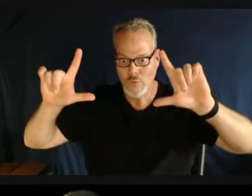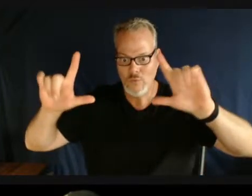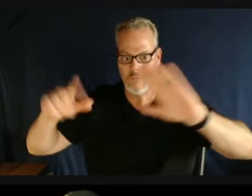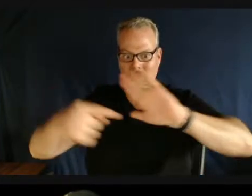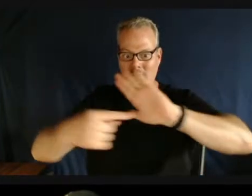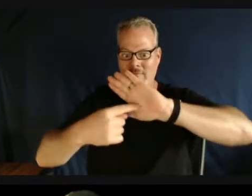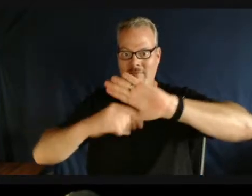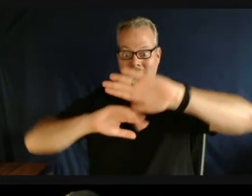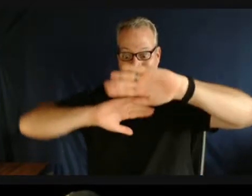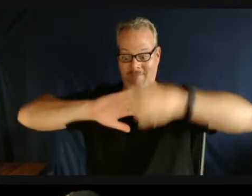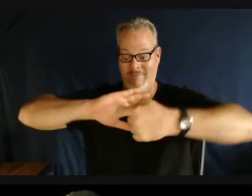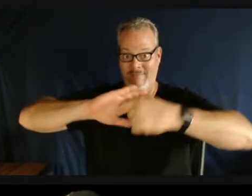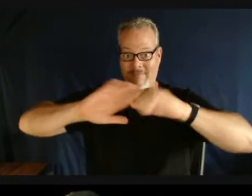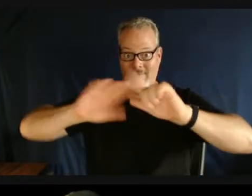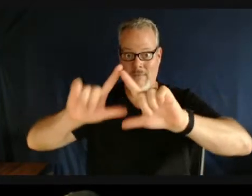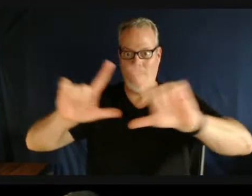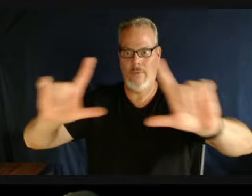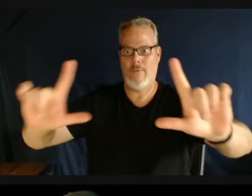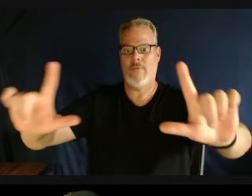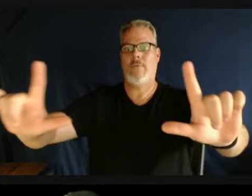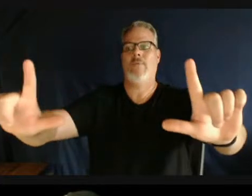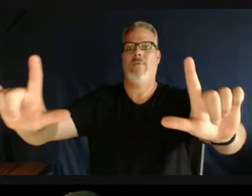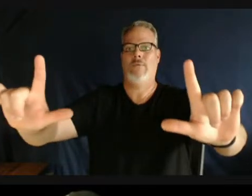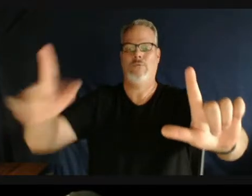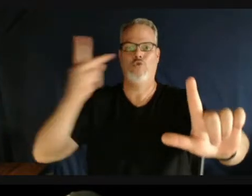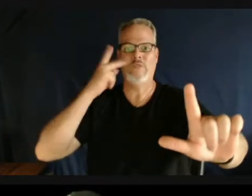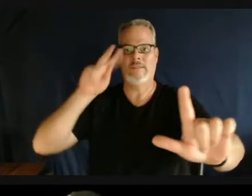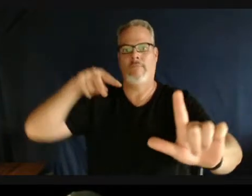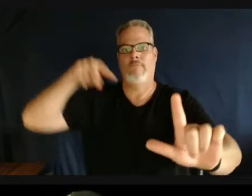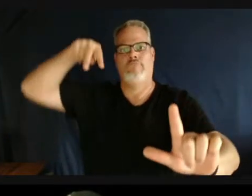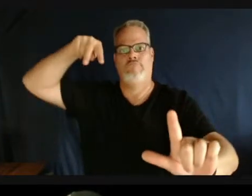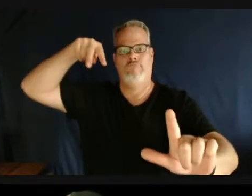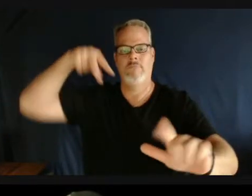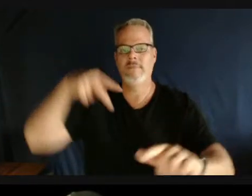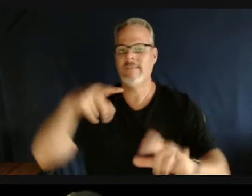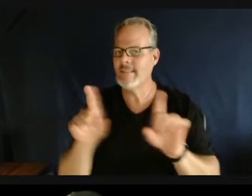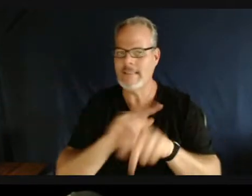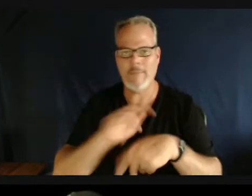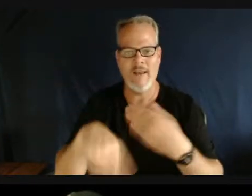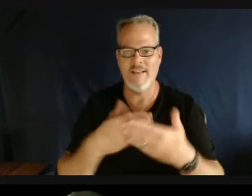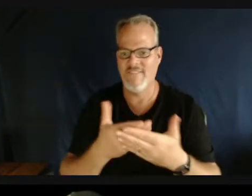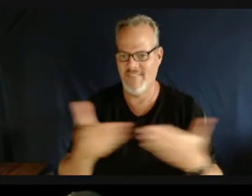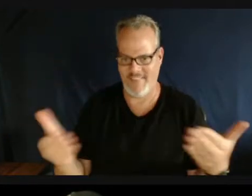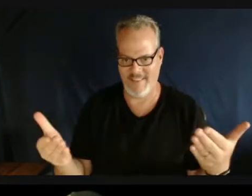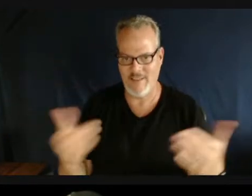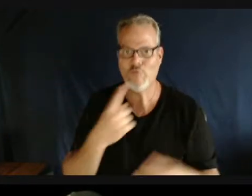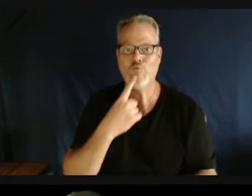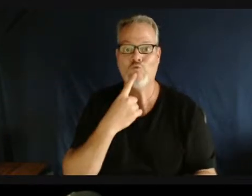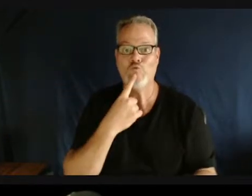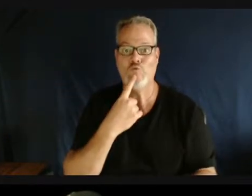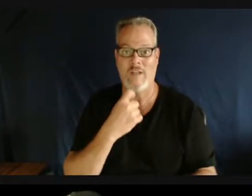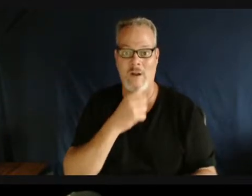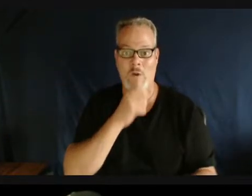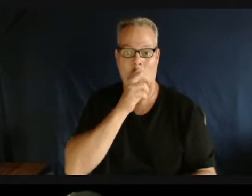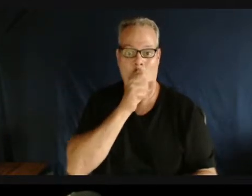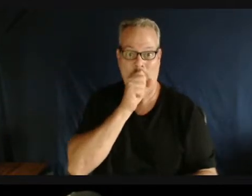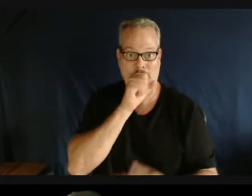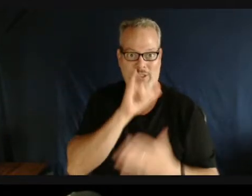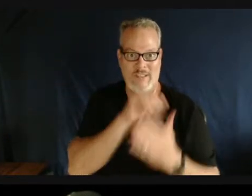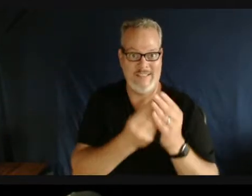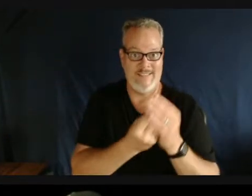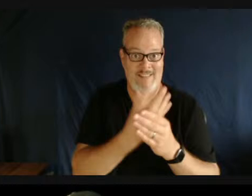has the longest pause that follows it. So red and orange is the episode, put the pause on the bottom right there. So there's